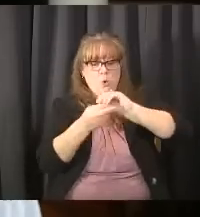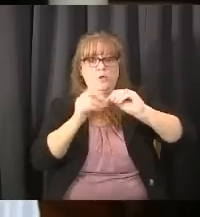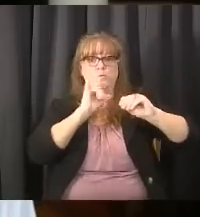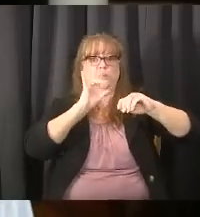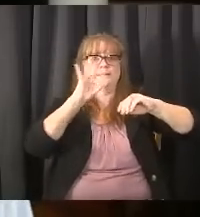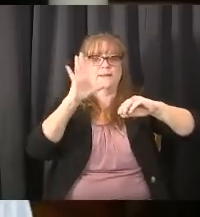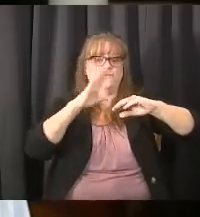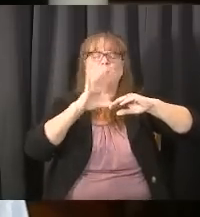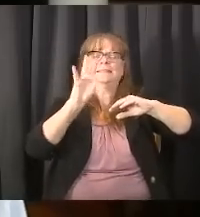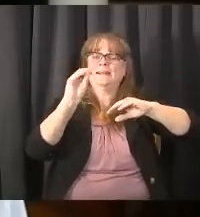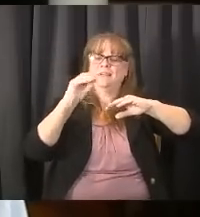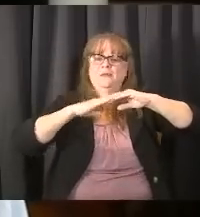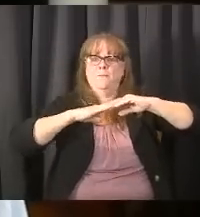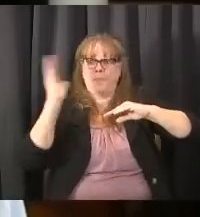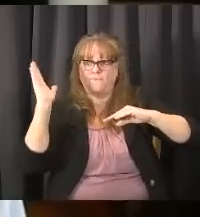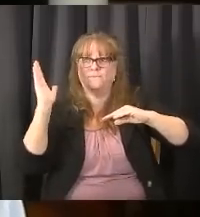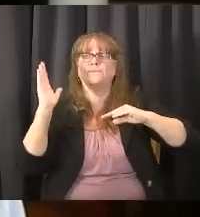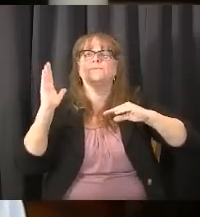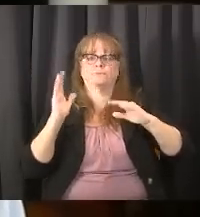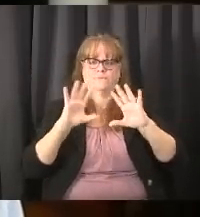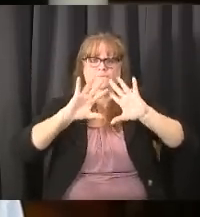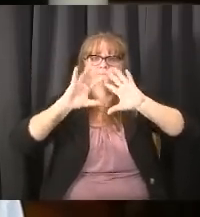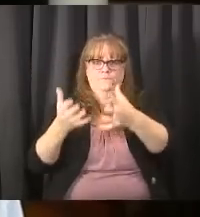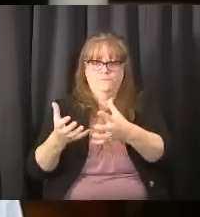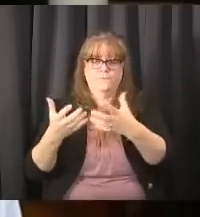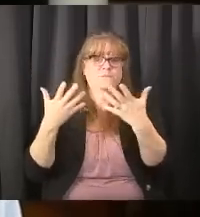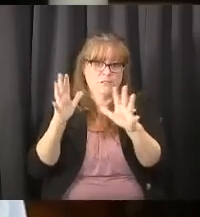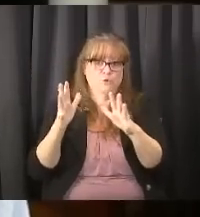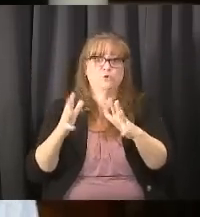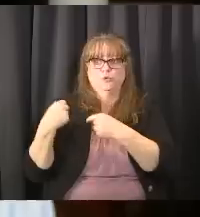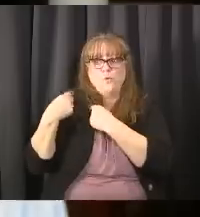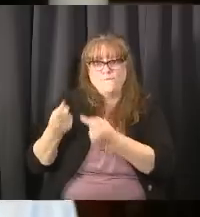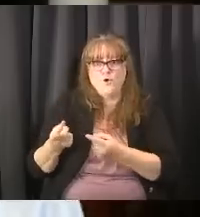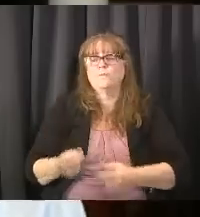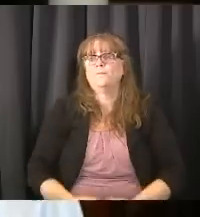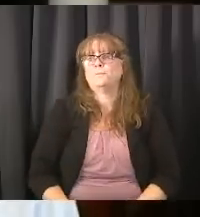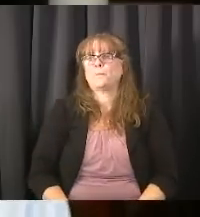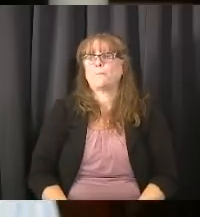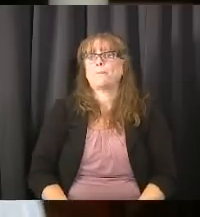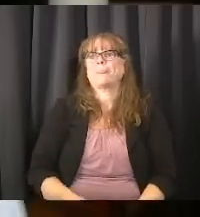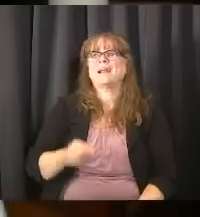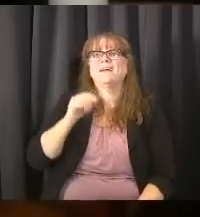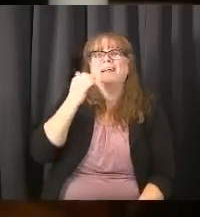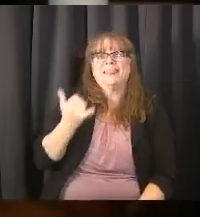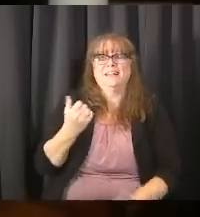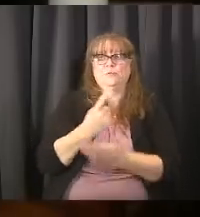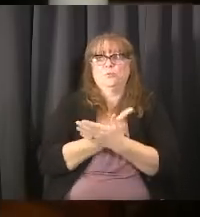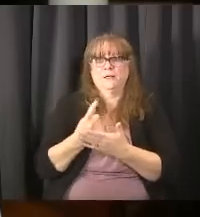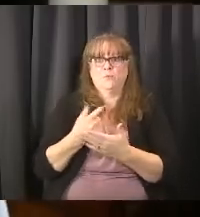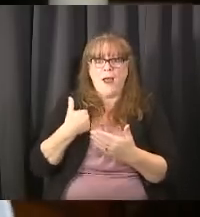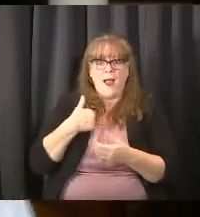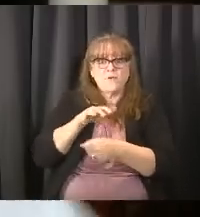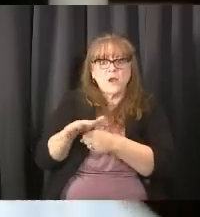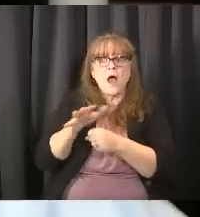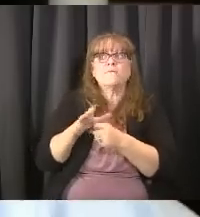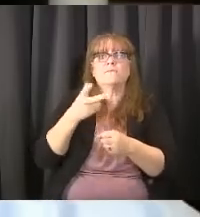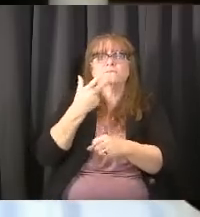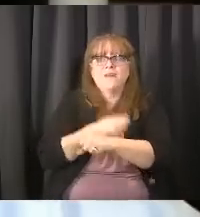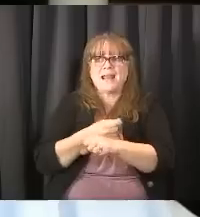So this week, in our system, we have enough vaccine at most of our sites to go through Wednesday, and then our allocation